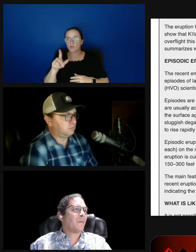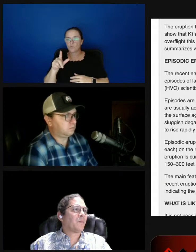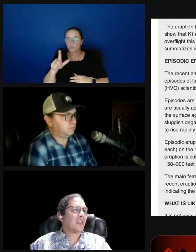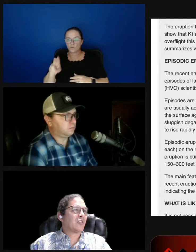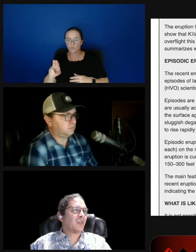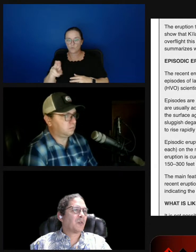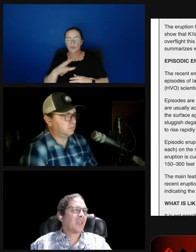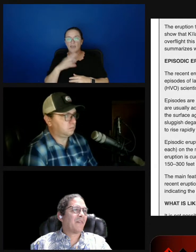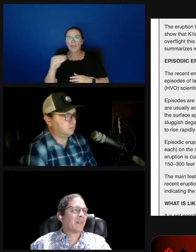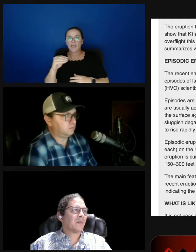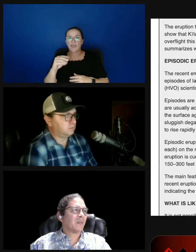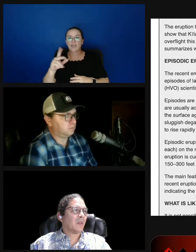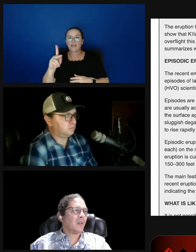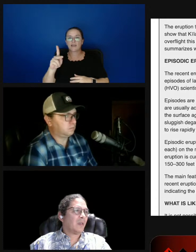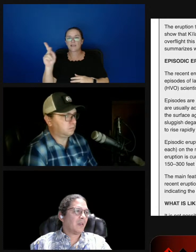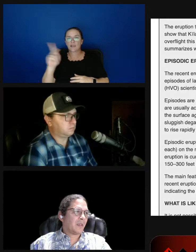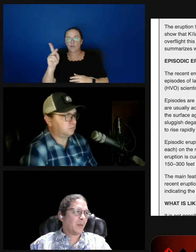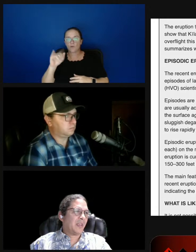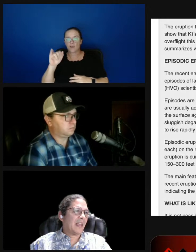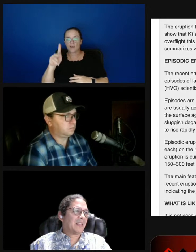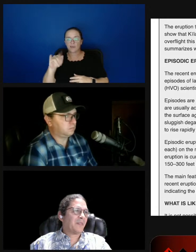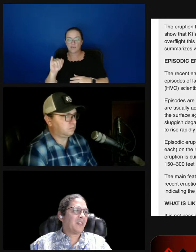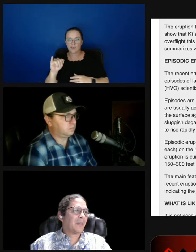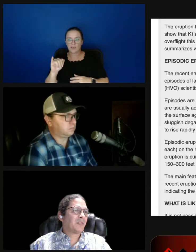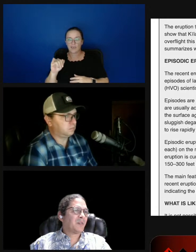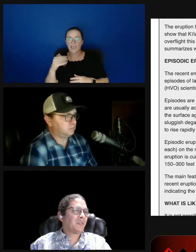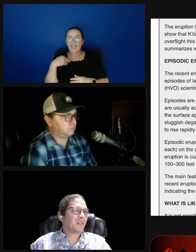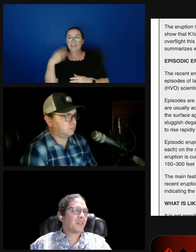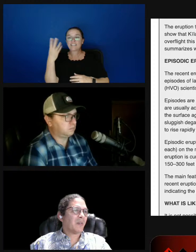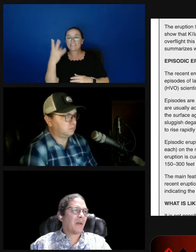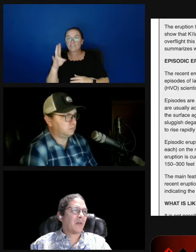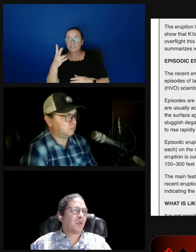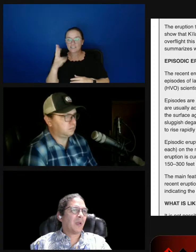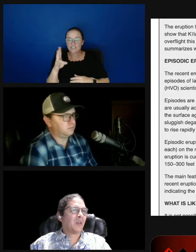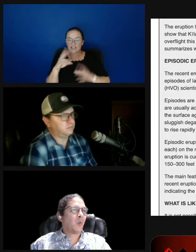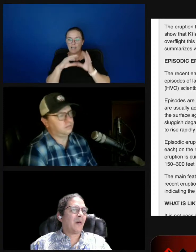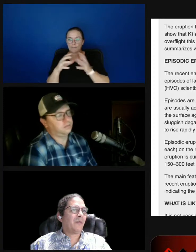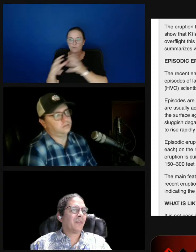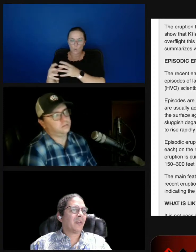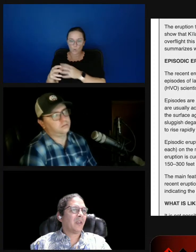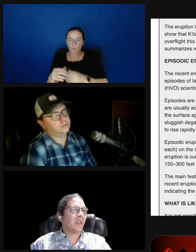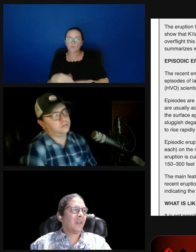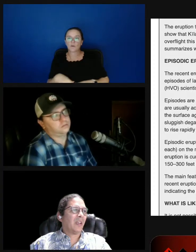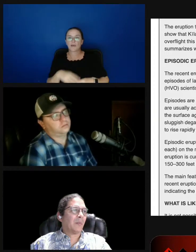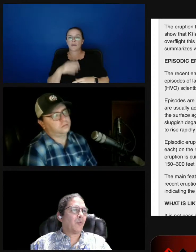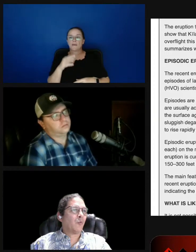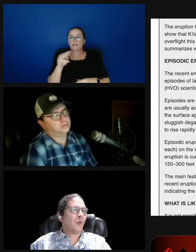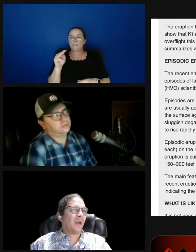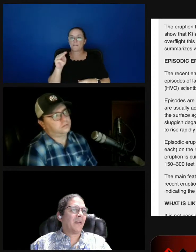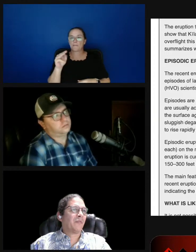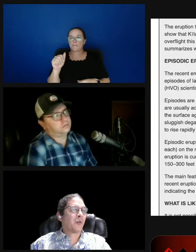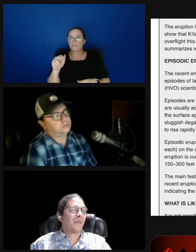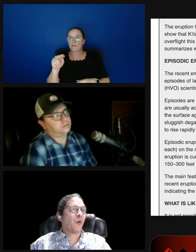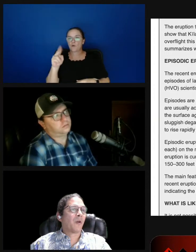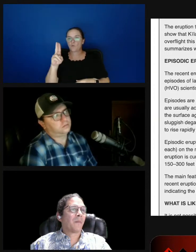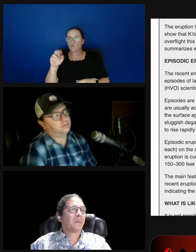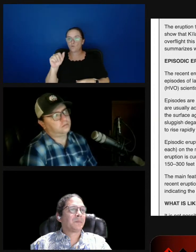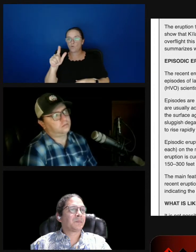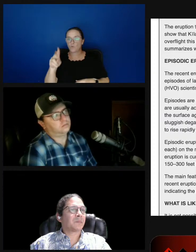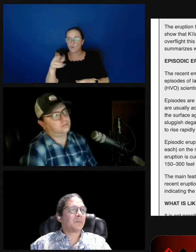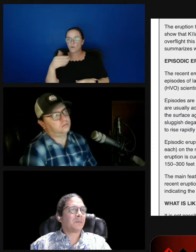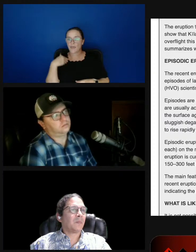as well. Each of those having, Kīlauea had 17 episodes, Mauna Ulu had 12, and Pu'o'o had